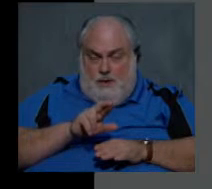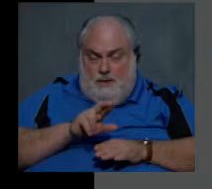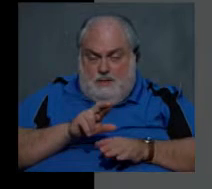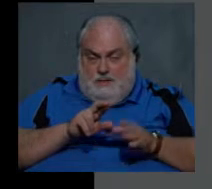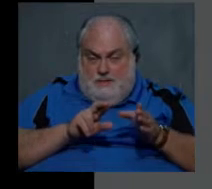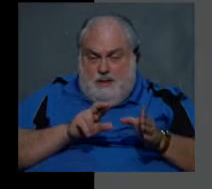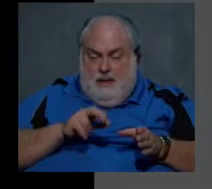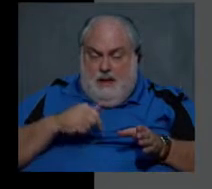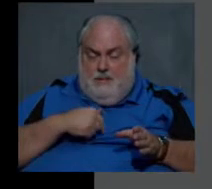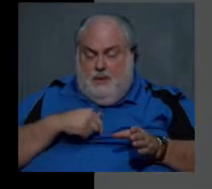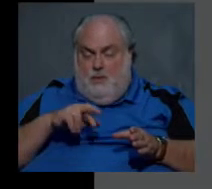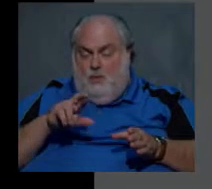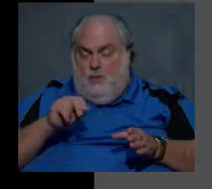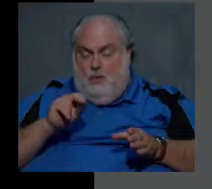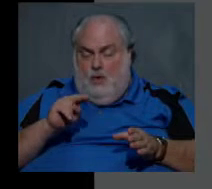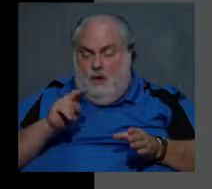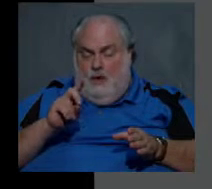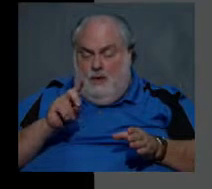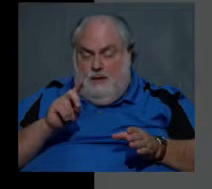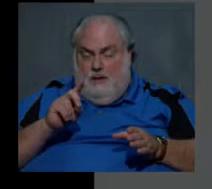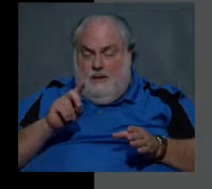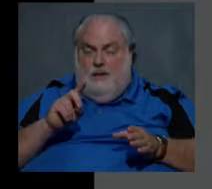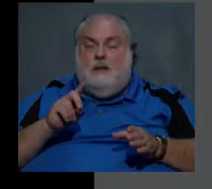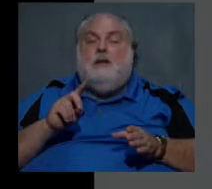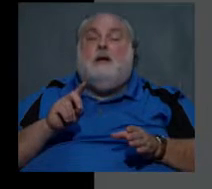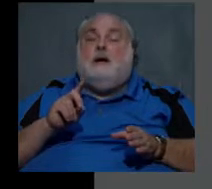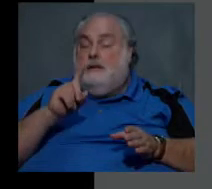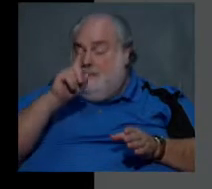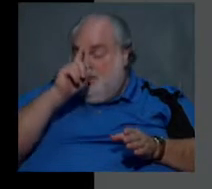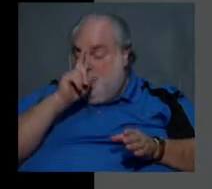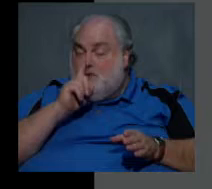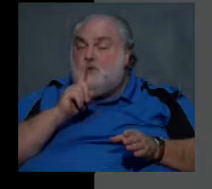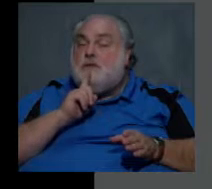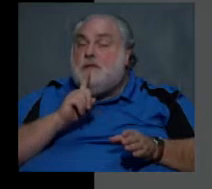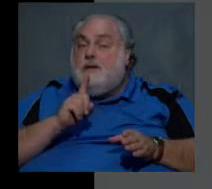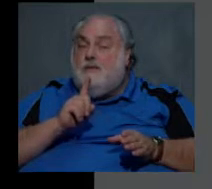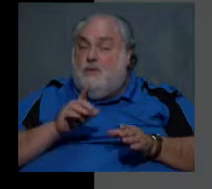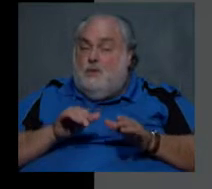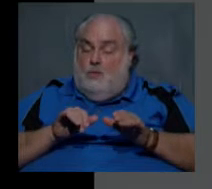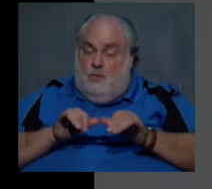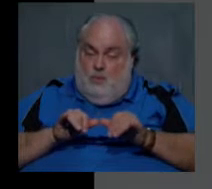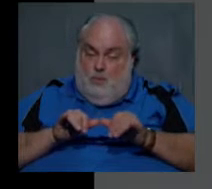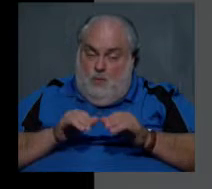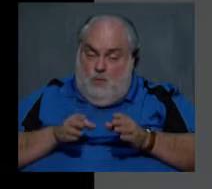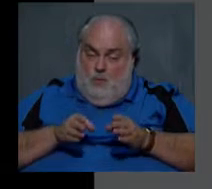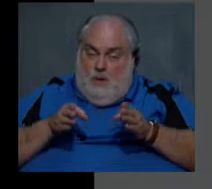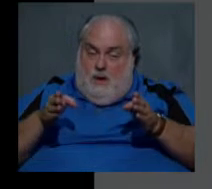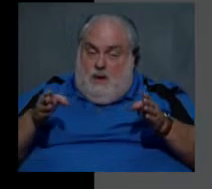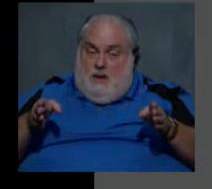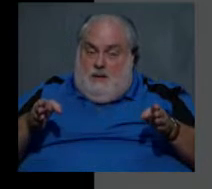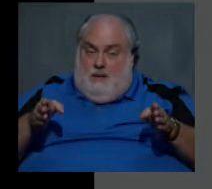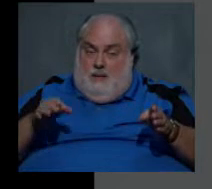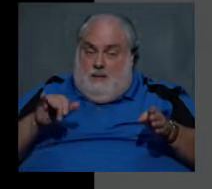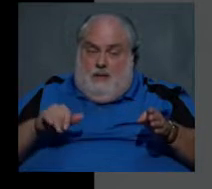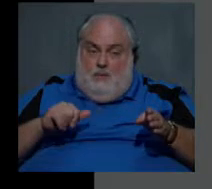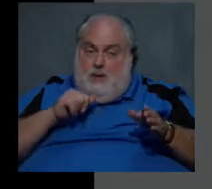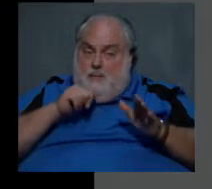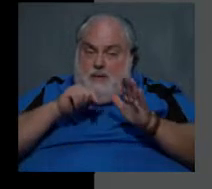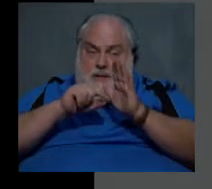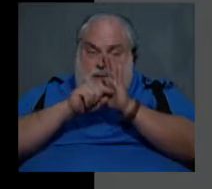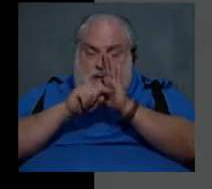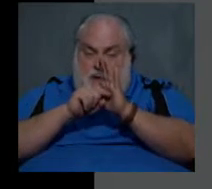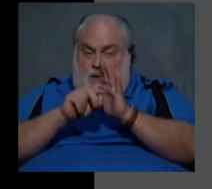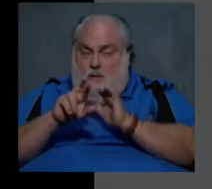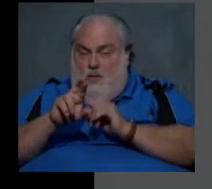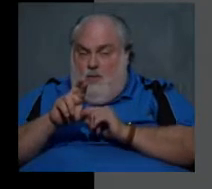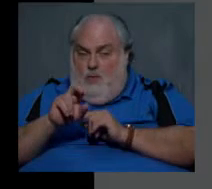And I just wanted to make sure that if the road is widened, that it's not going to be on the